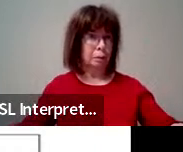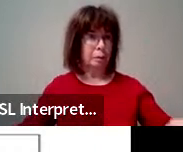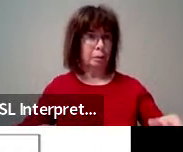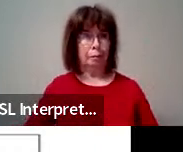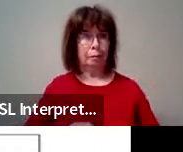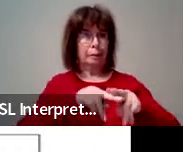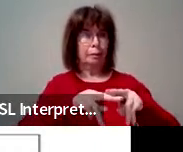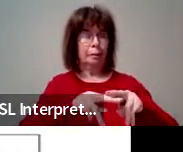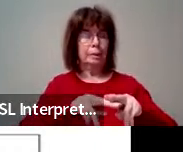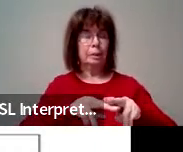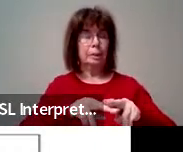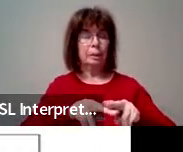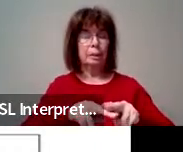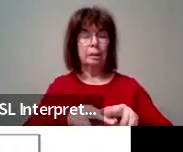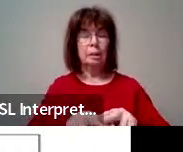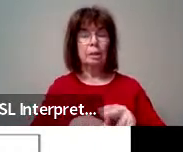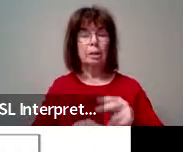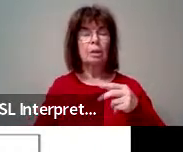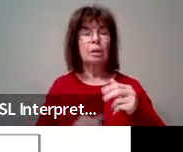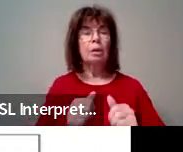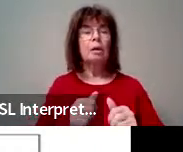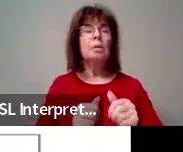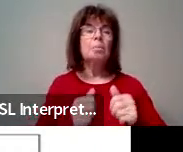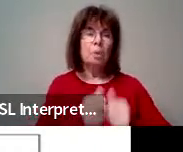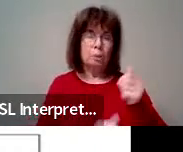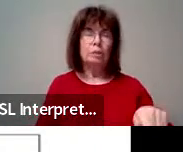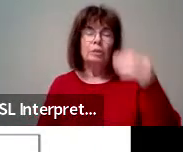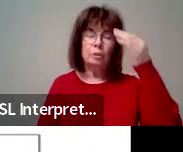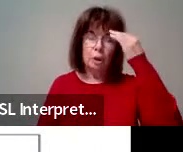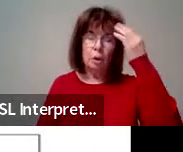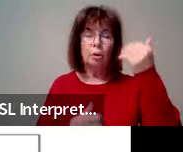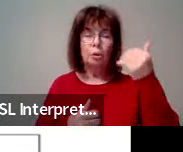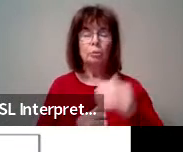We stood up, as most of you know, an emergency